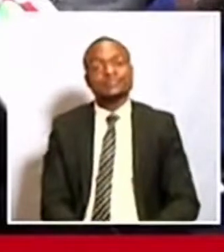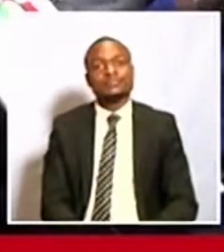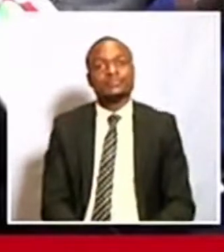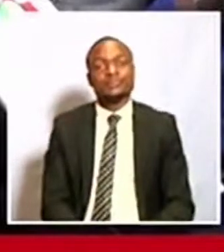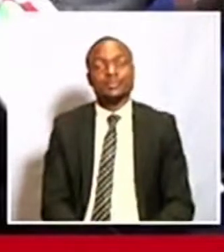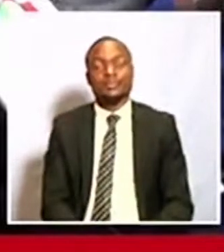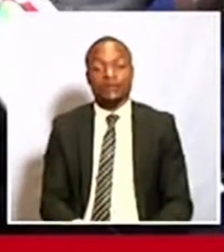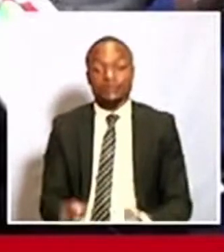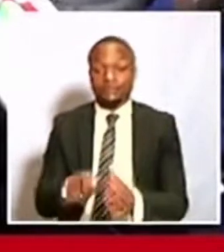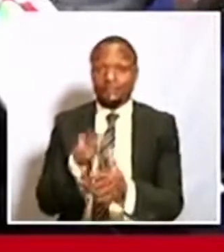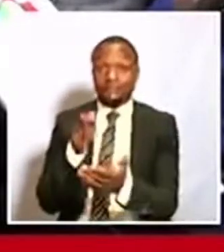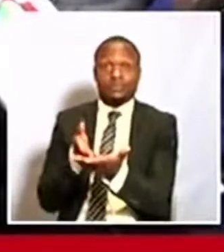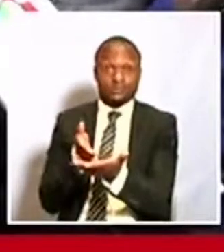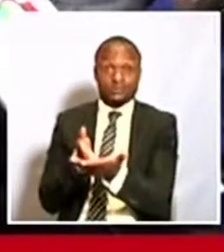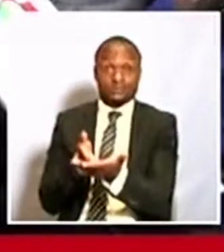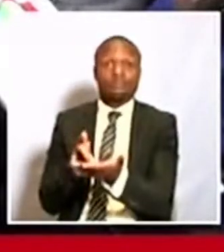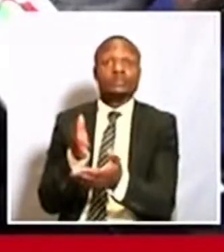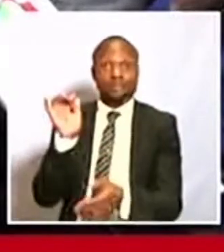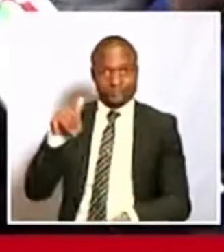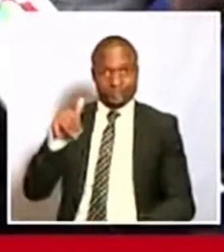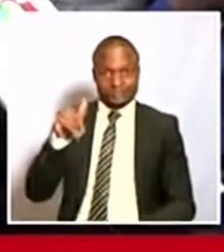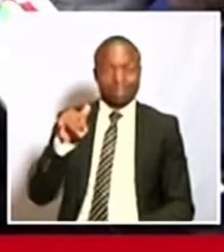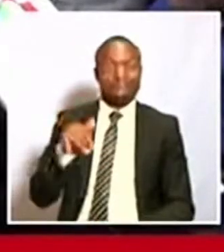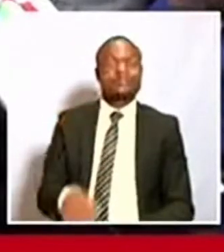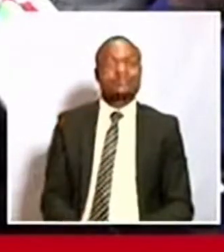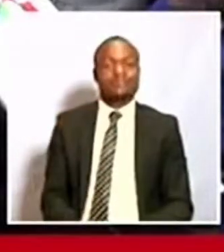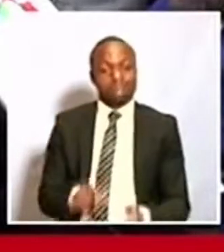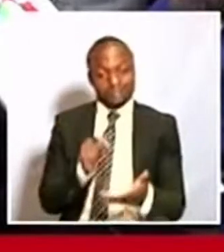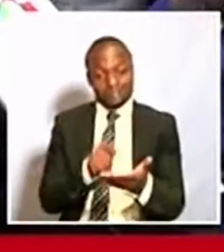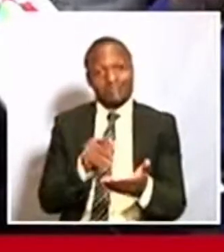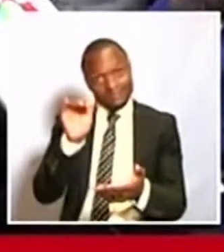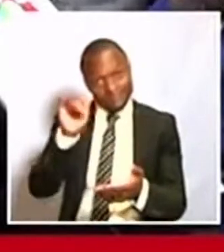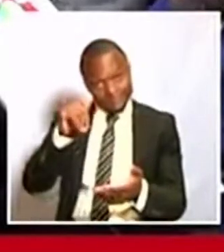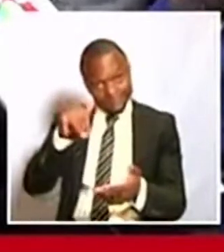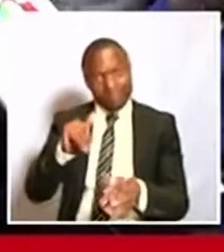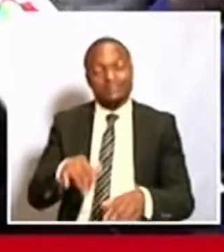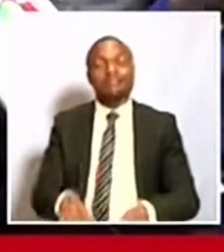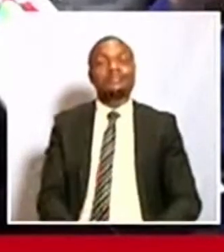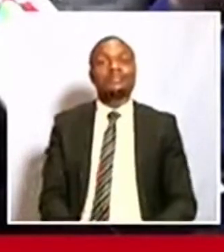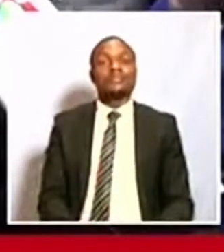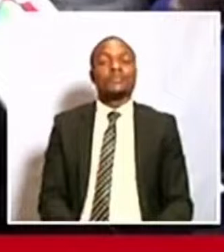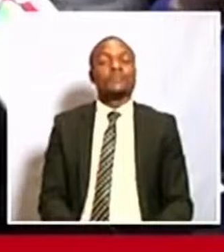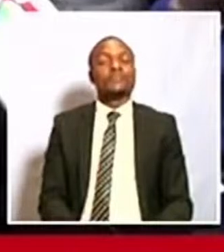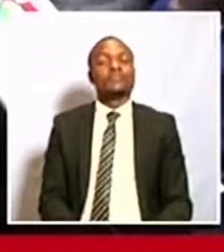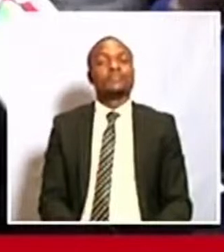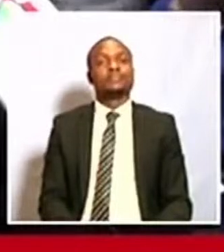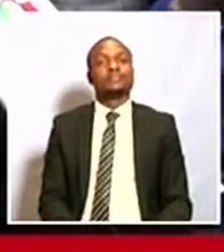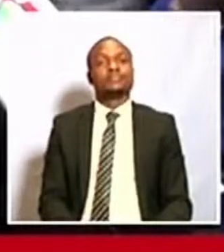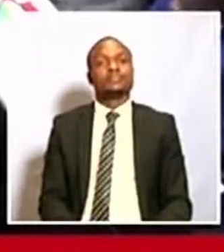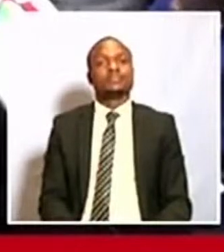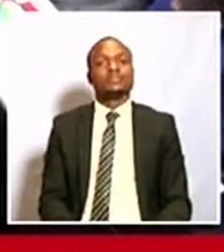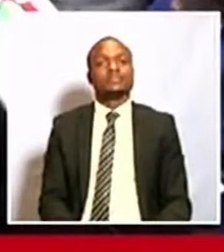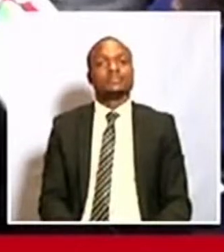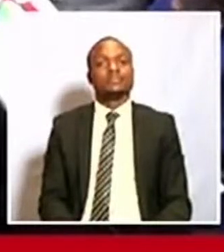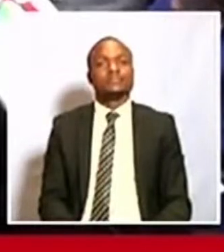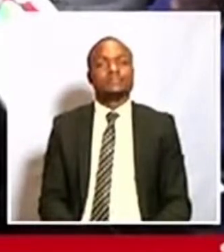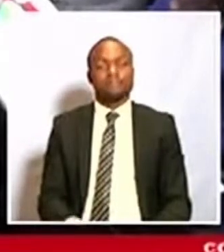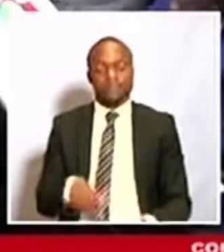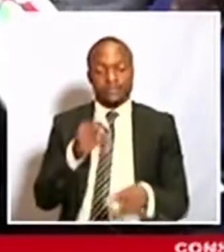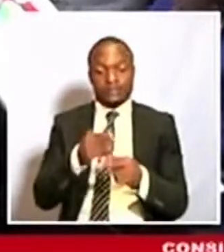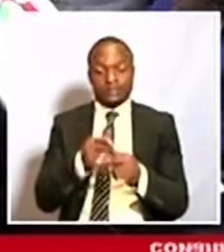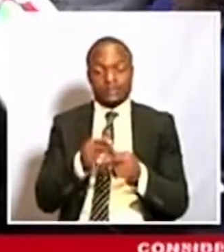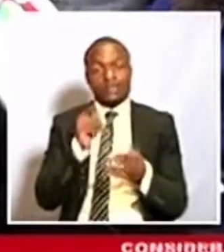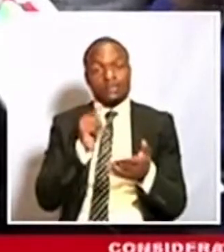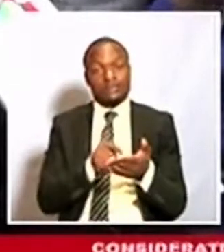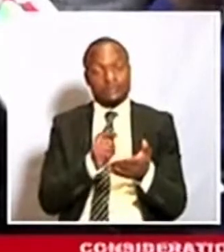The next one, this one. Yes, this one, sir. Yes. Yes. But the name here is what?